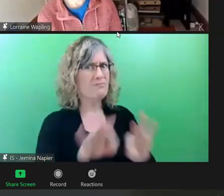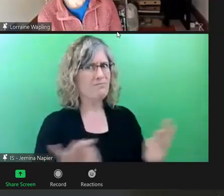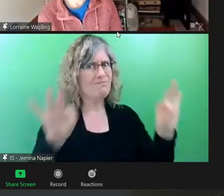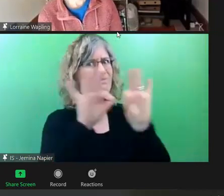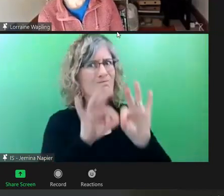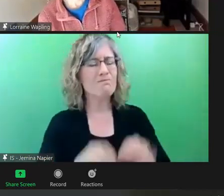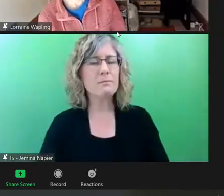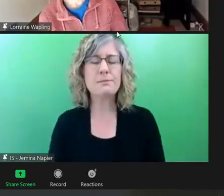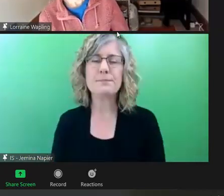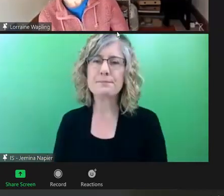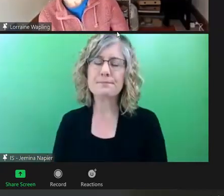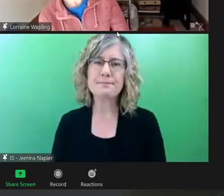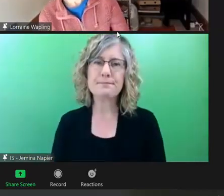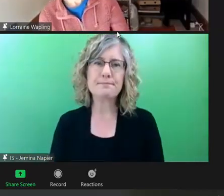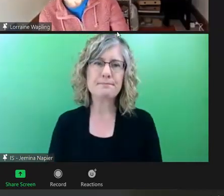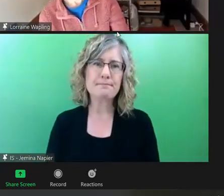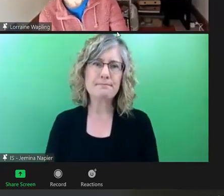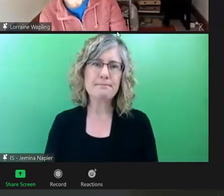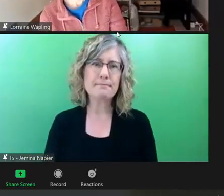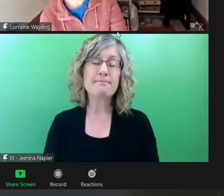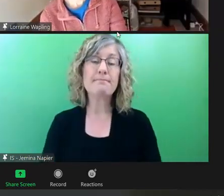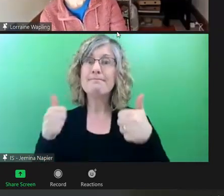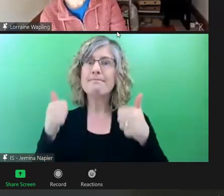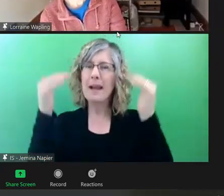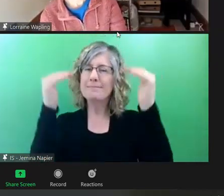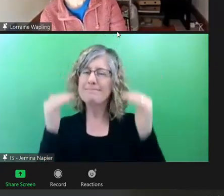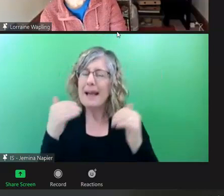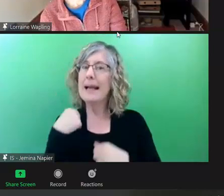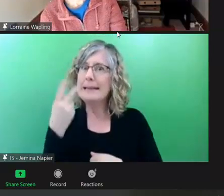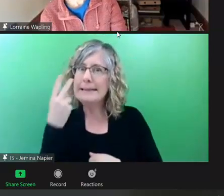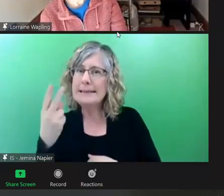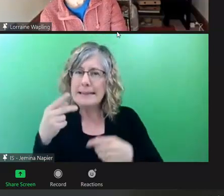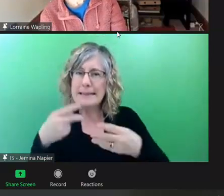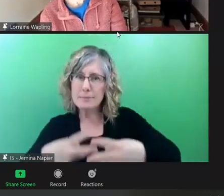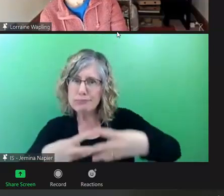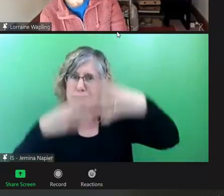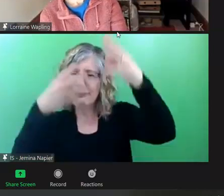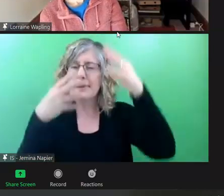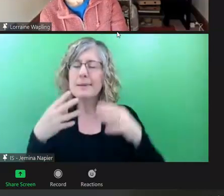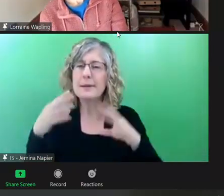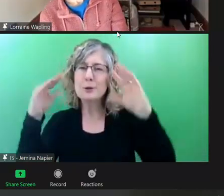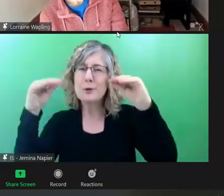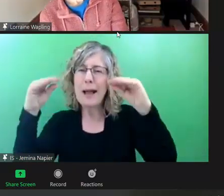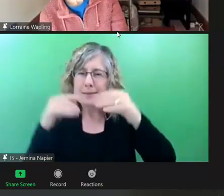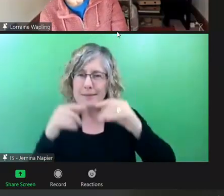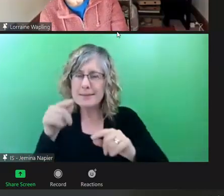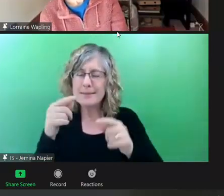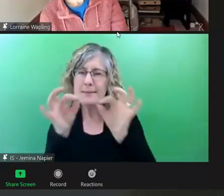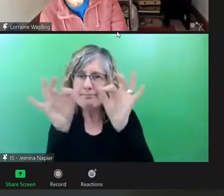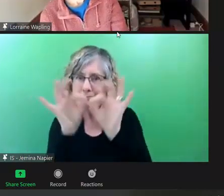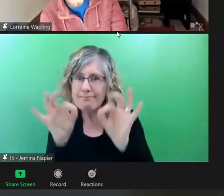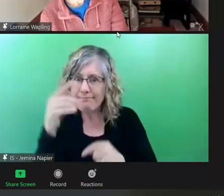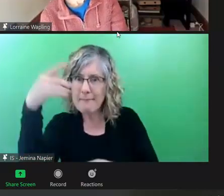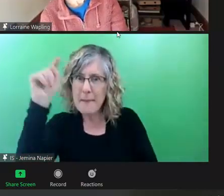I'm just looking, sorry to interrupt, I'm just looking at some of the comments coming up that I know you can all see. I think there's some really interesting